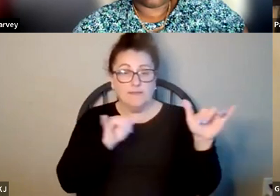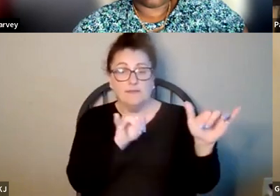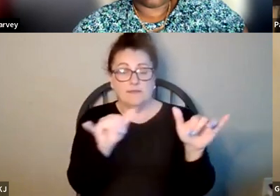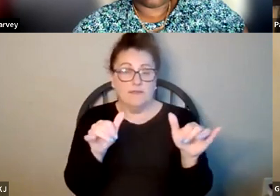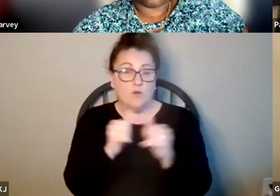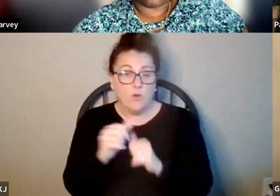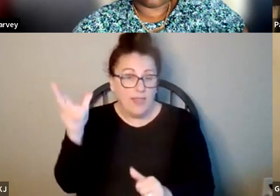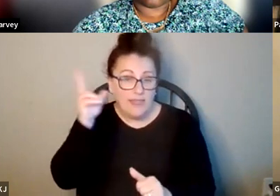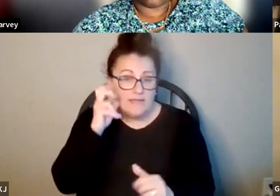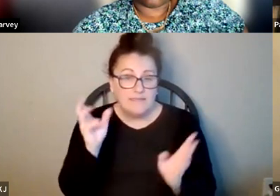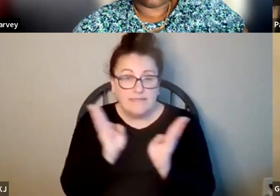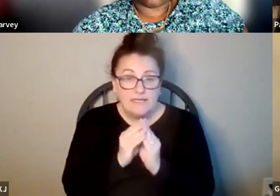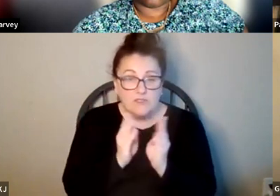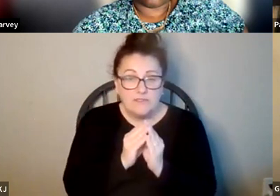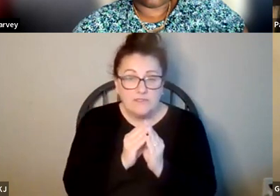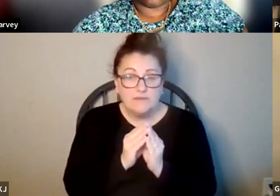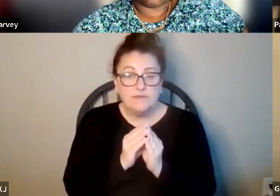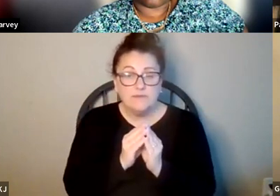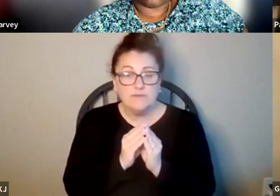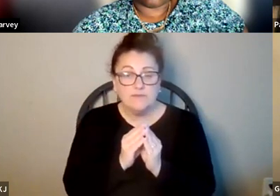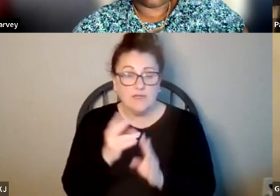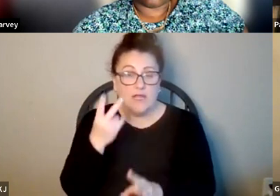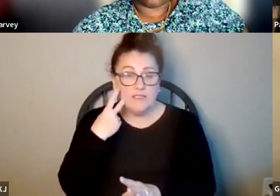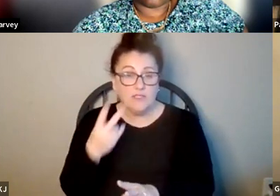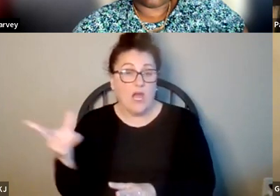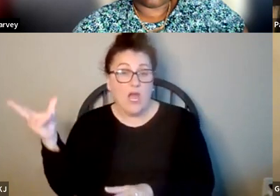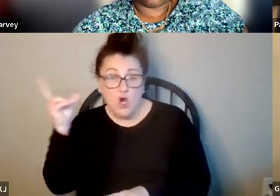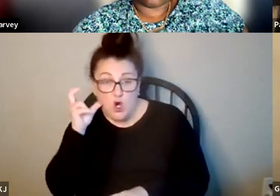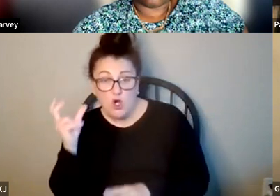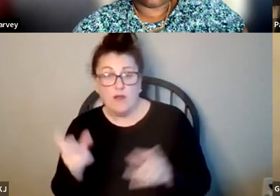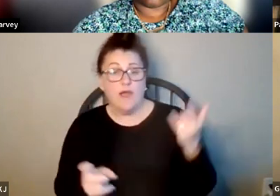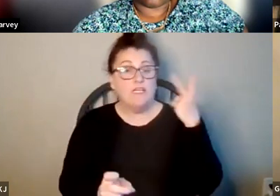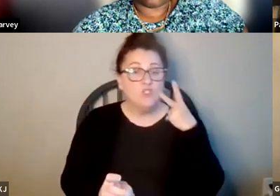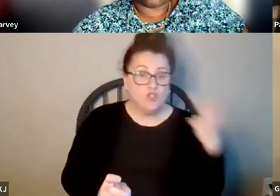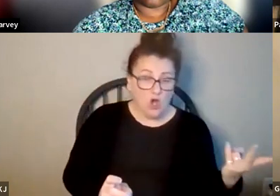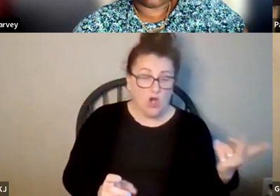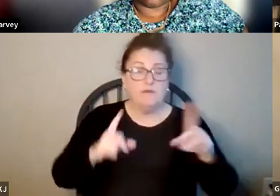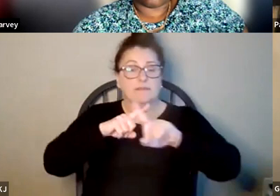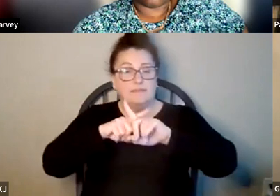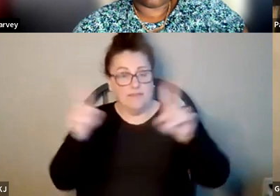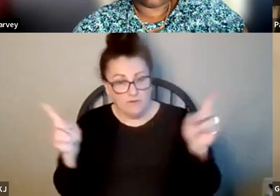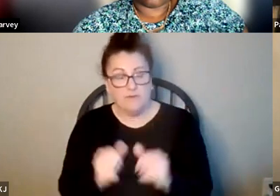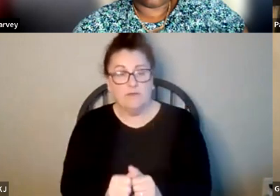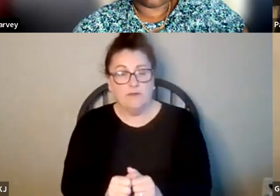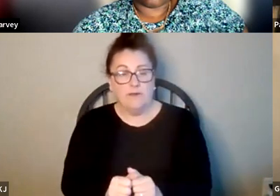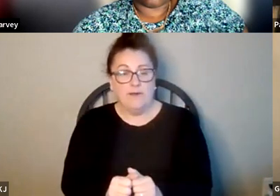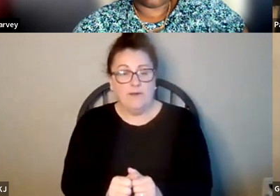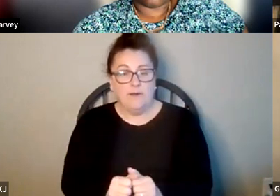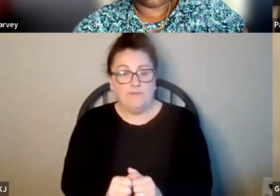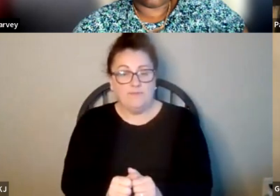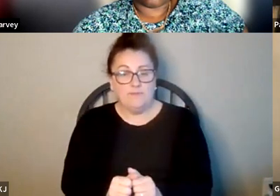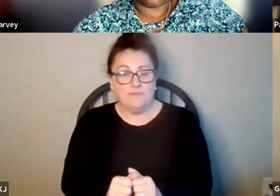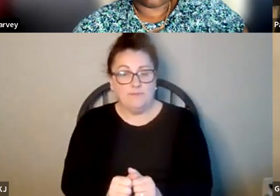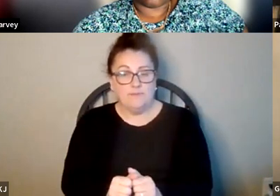listening sessions, you know, and I saw a line between what we've heard and what we saw. So kind of thinking about like, what is the, you know, the